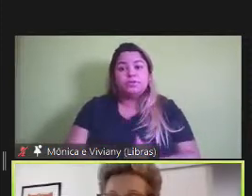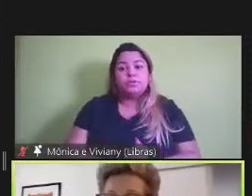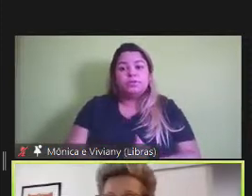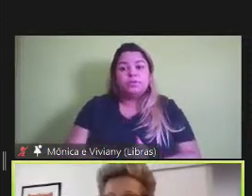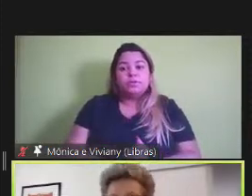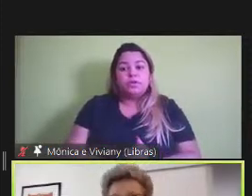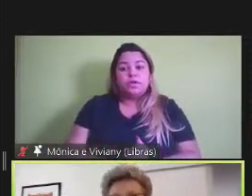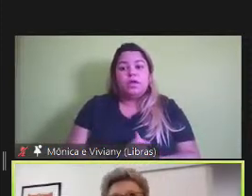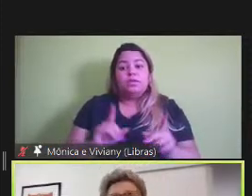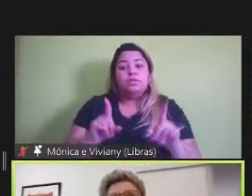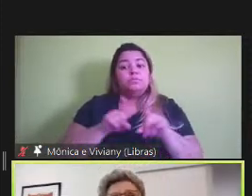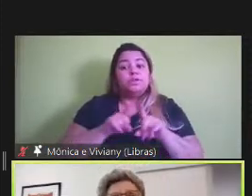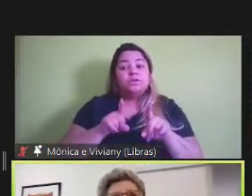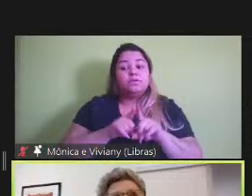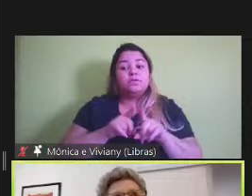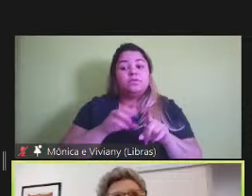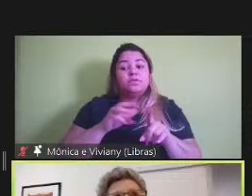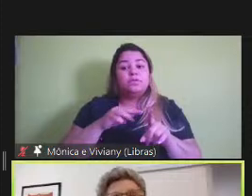practices.